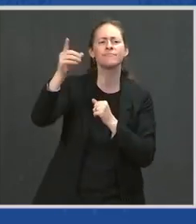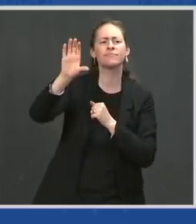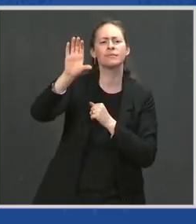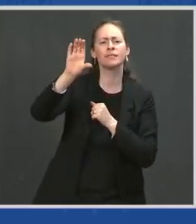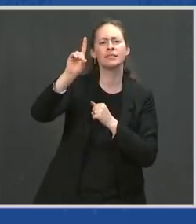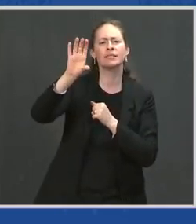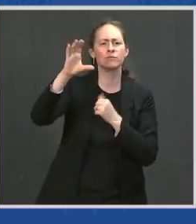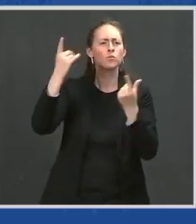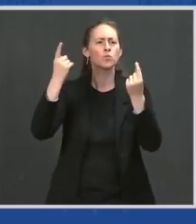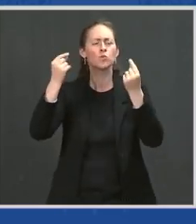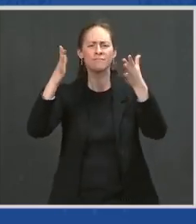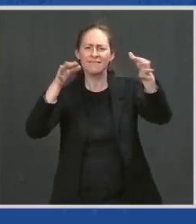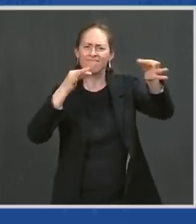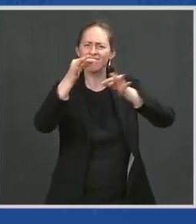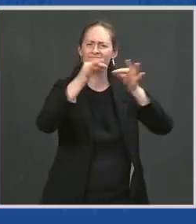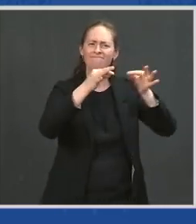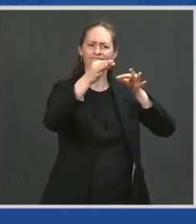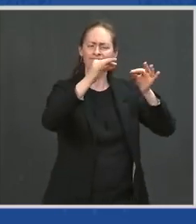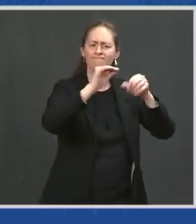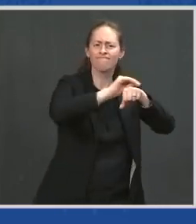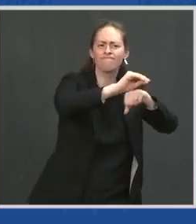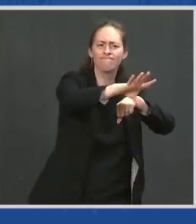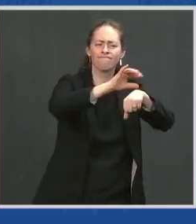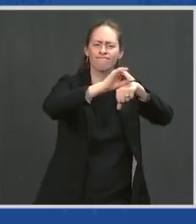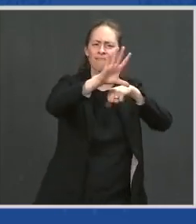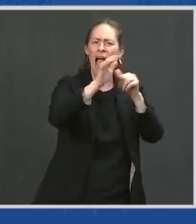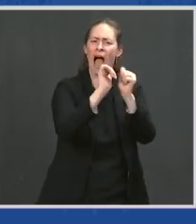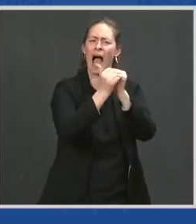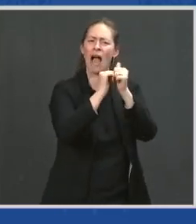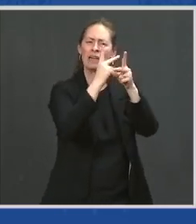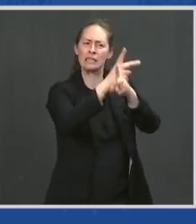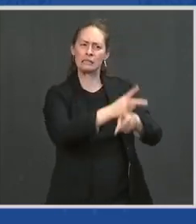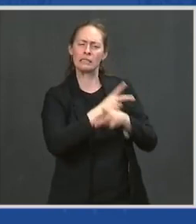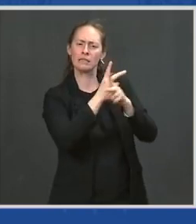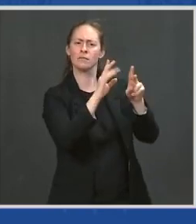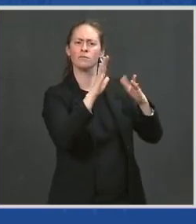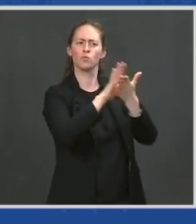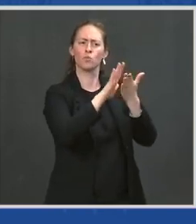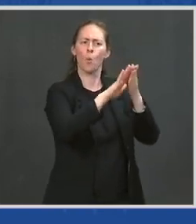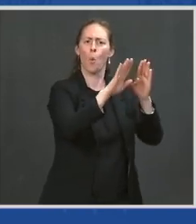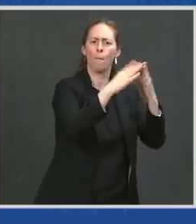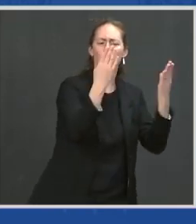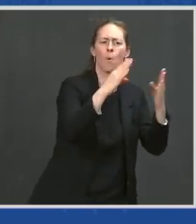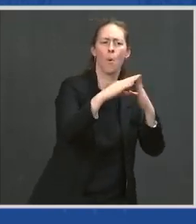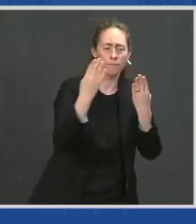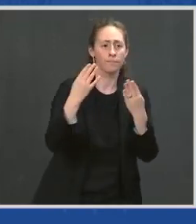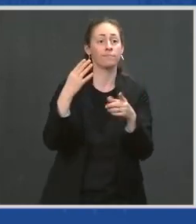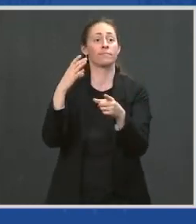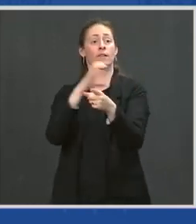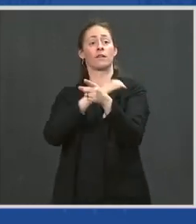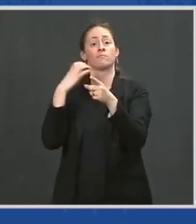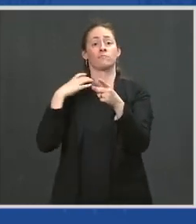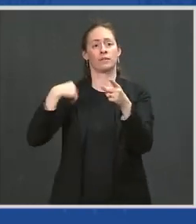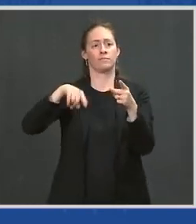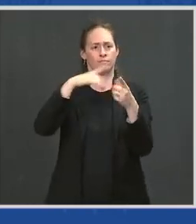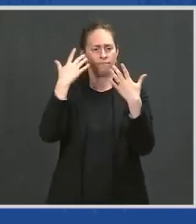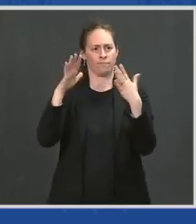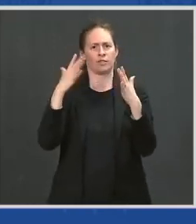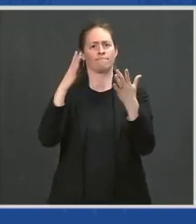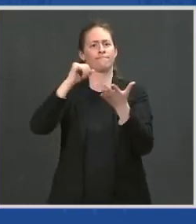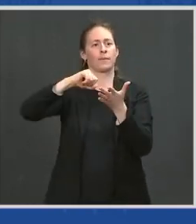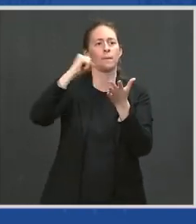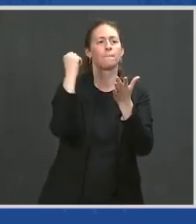to help reopen our schools safely. Then in March, Congress approved the American Rescue Plan to fund the safe reopening